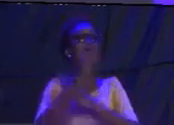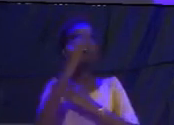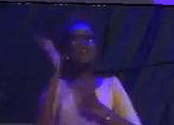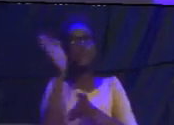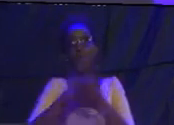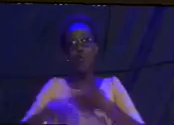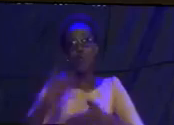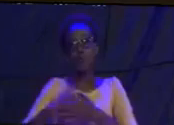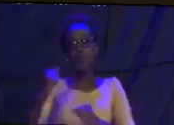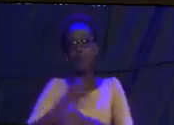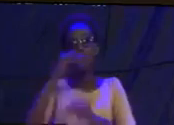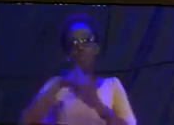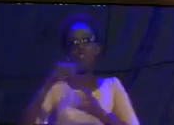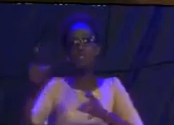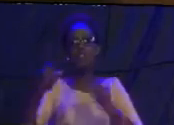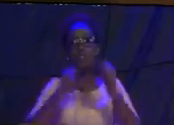country.